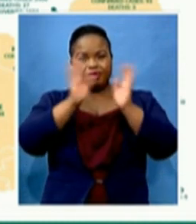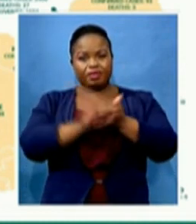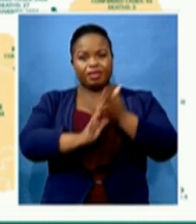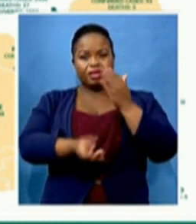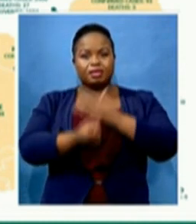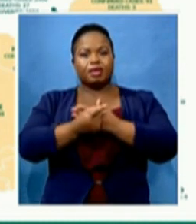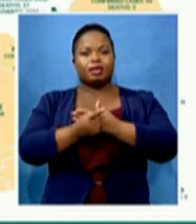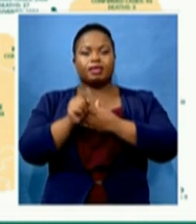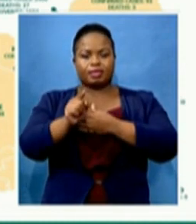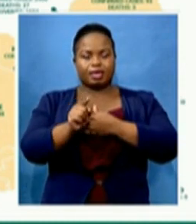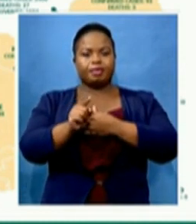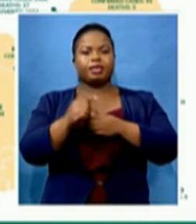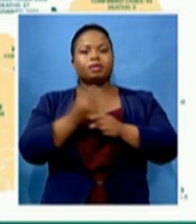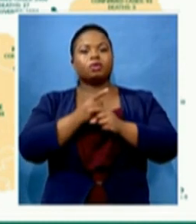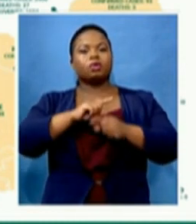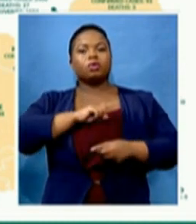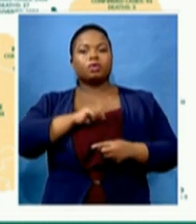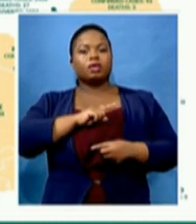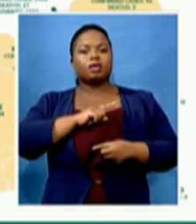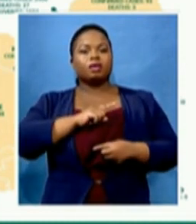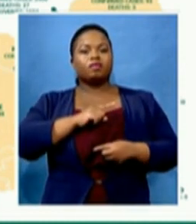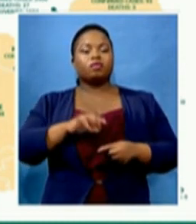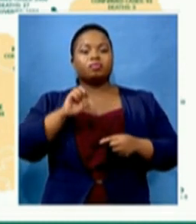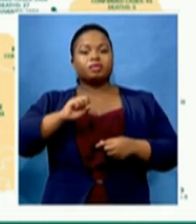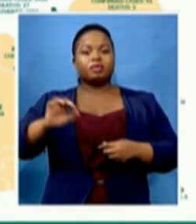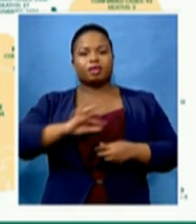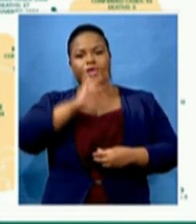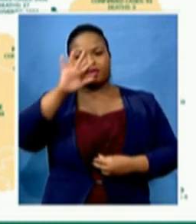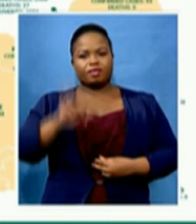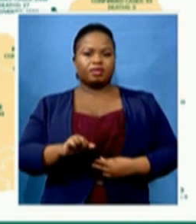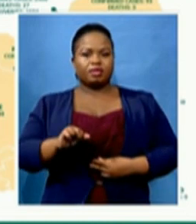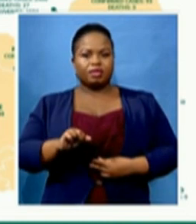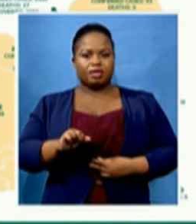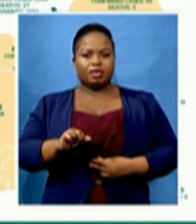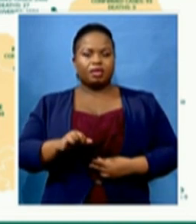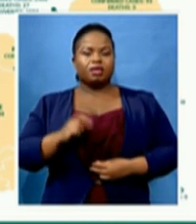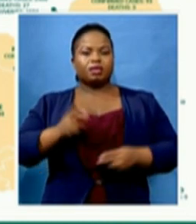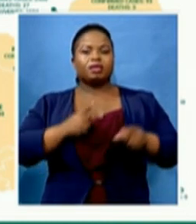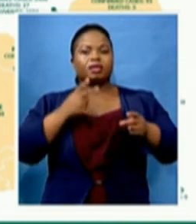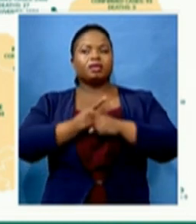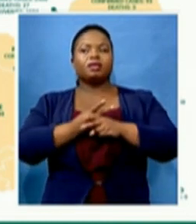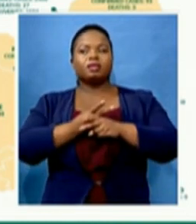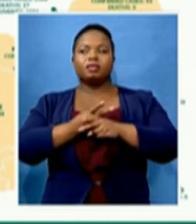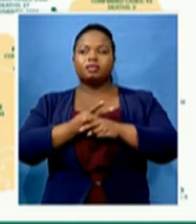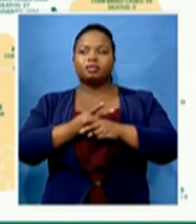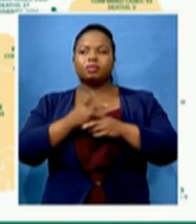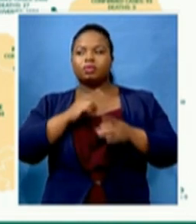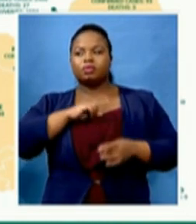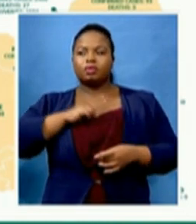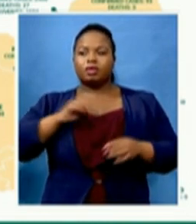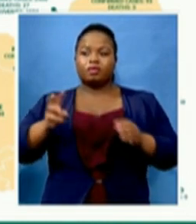South Africa, but also considering how global knowledge of the epidemic is evolving.